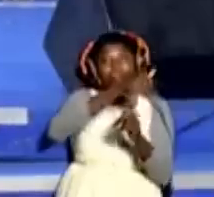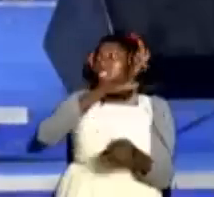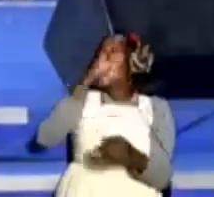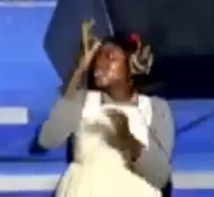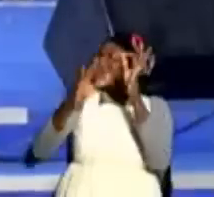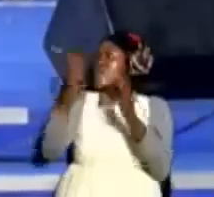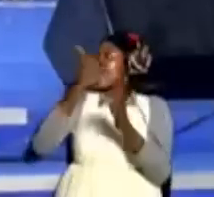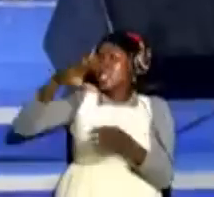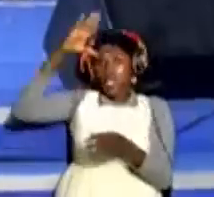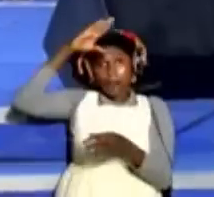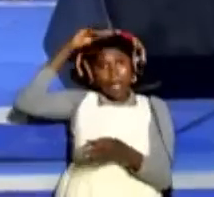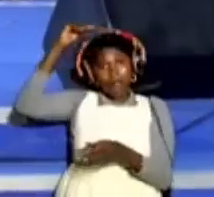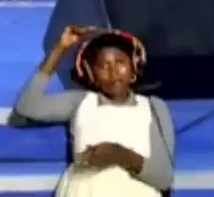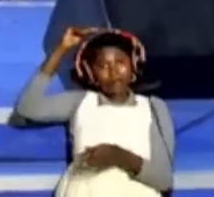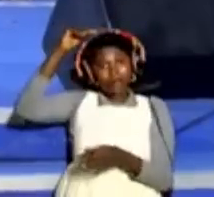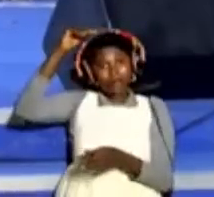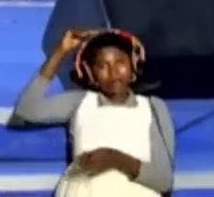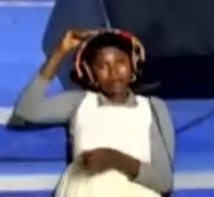if anyone